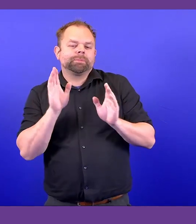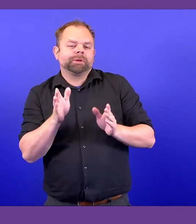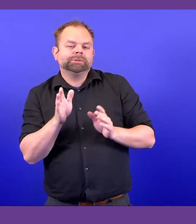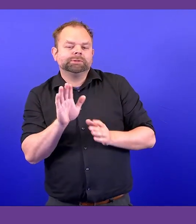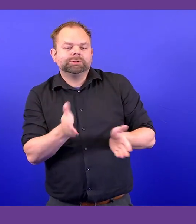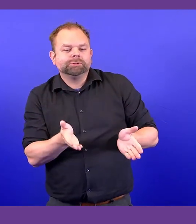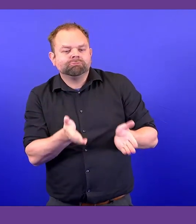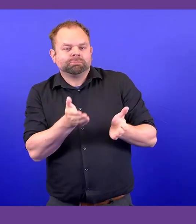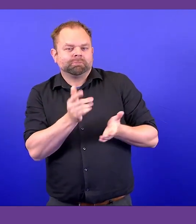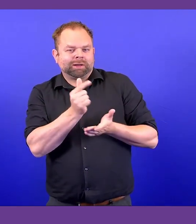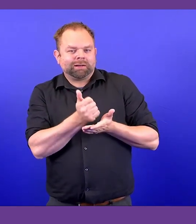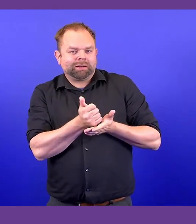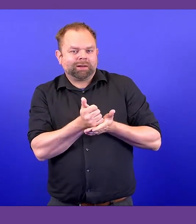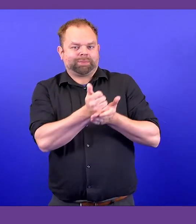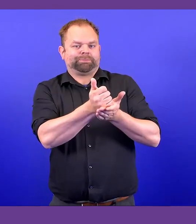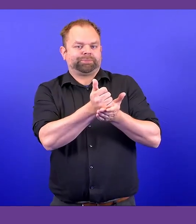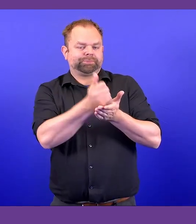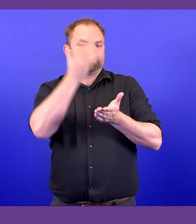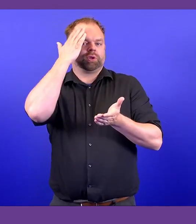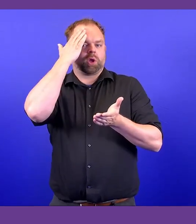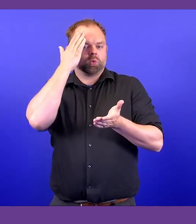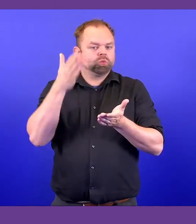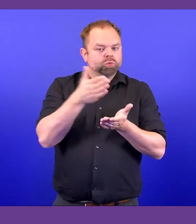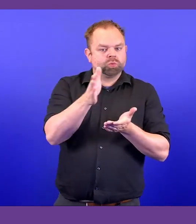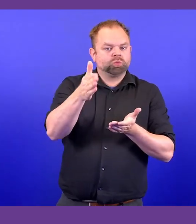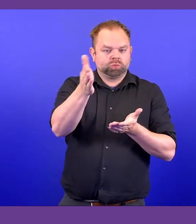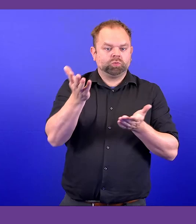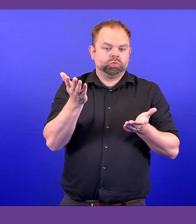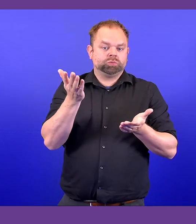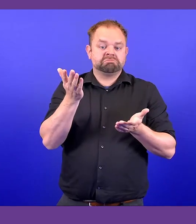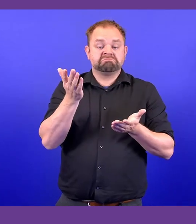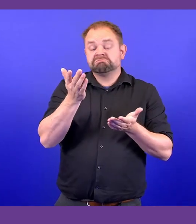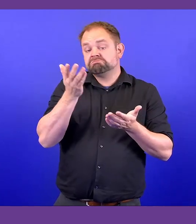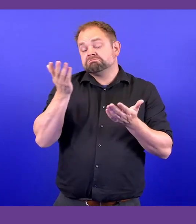And all these things have to be accessible.